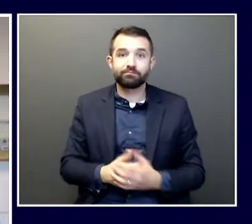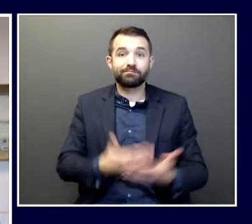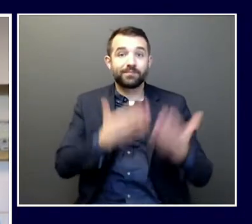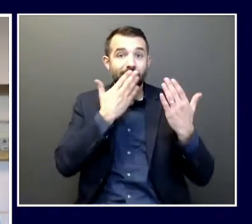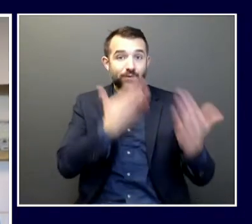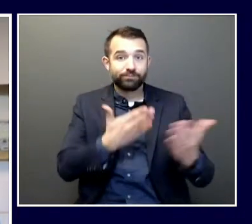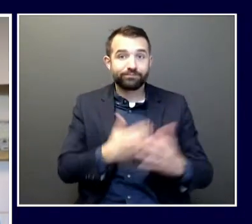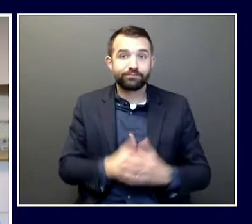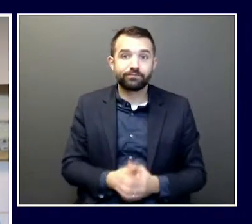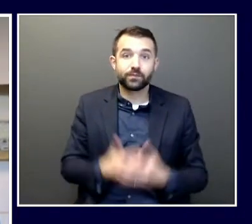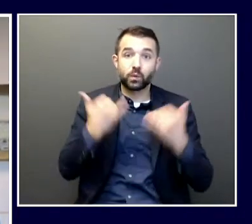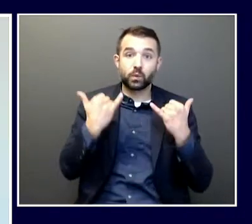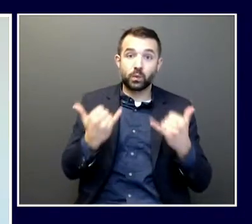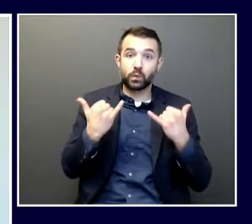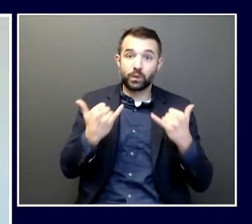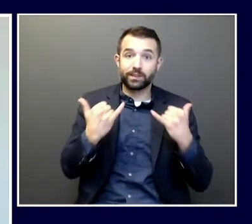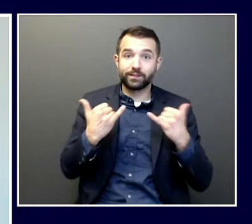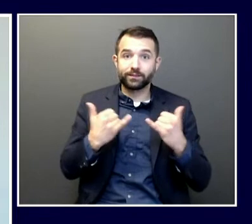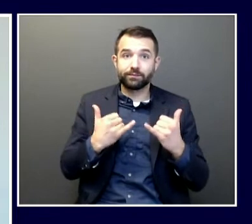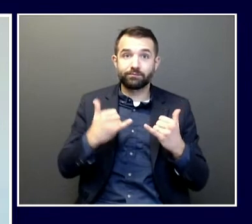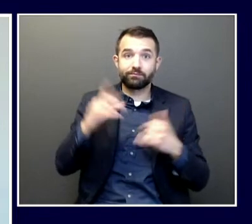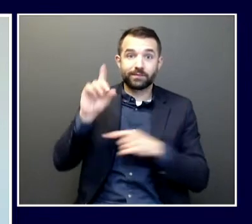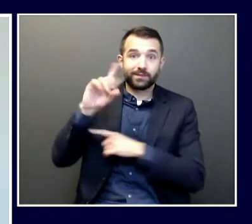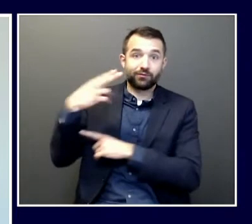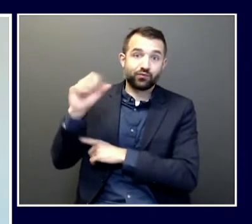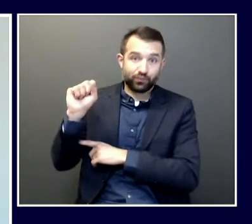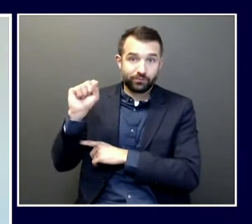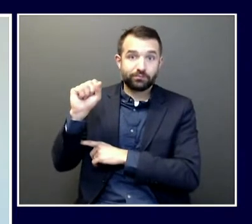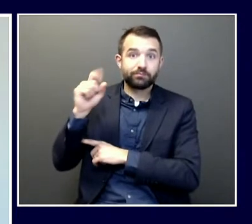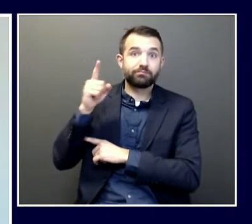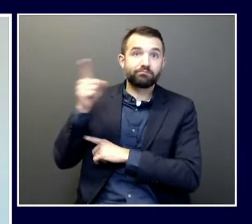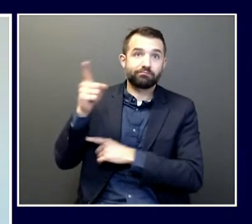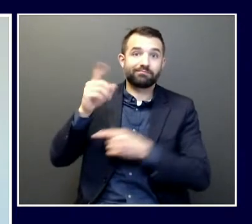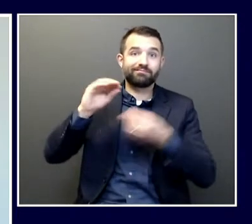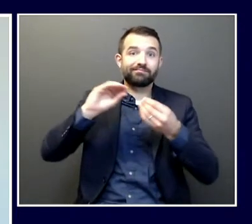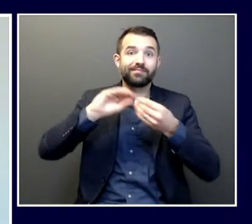Human Services published updated data showing that